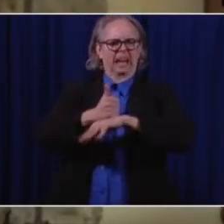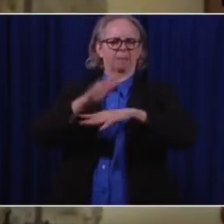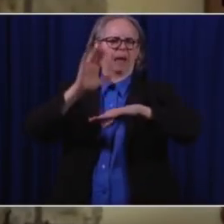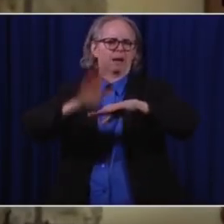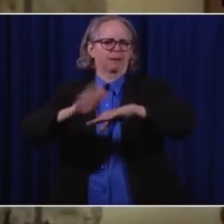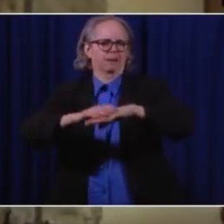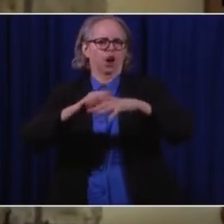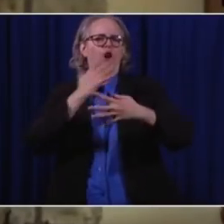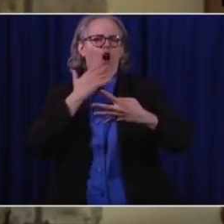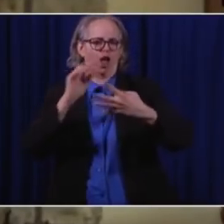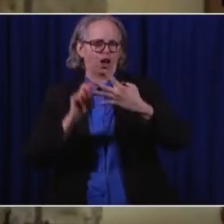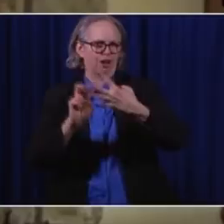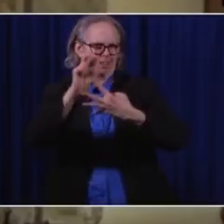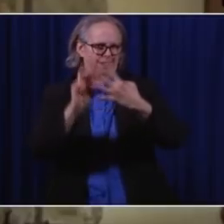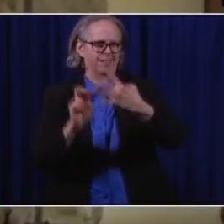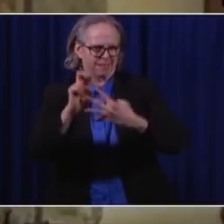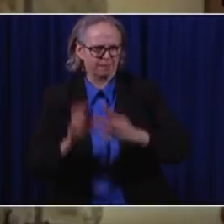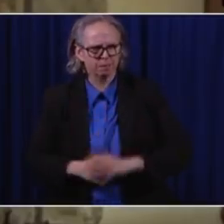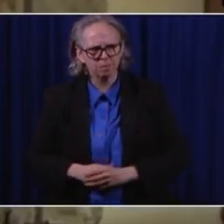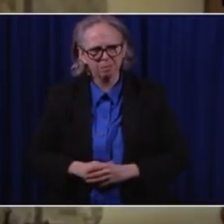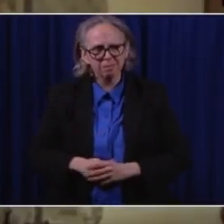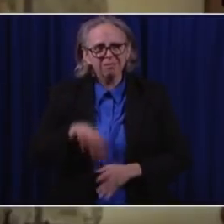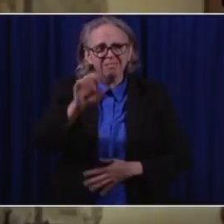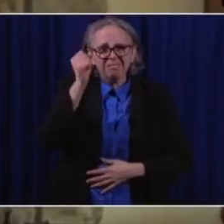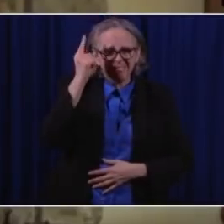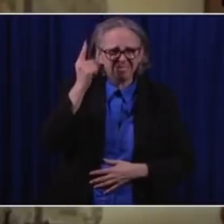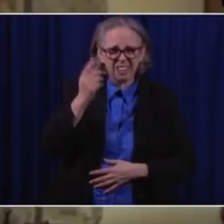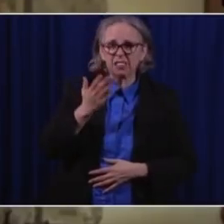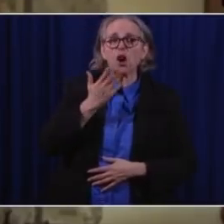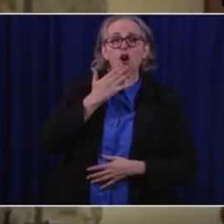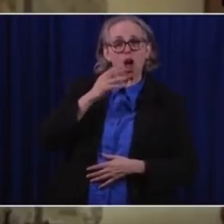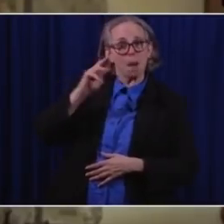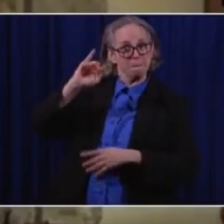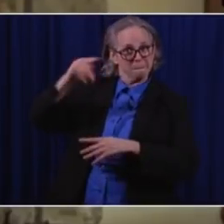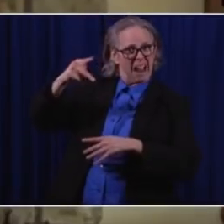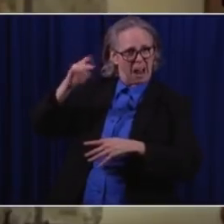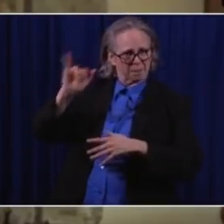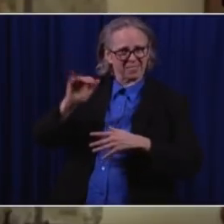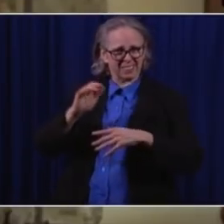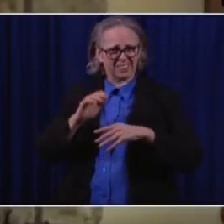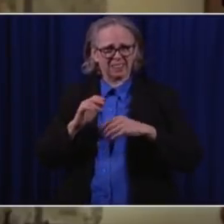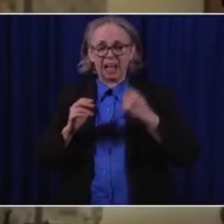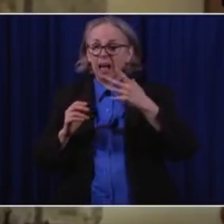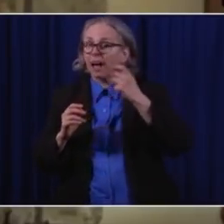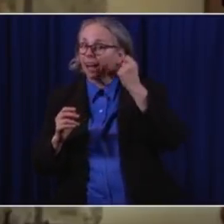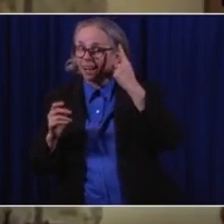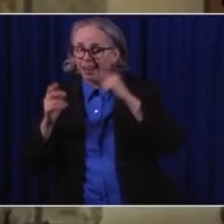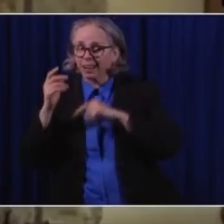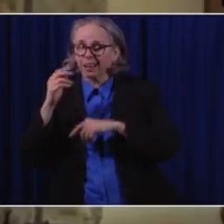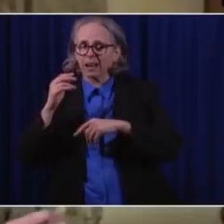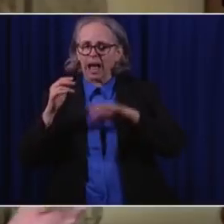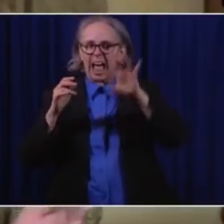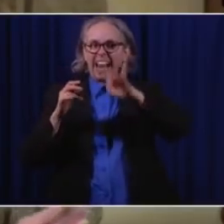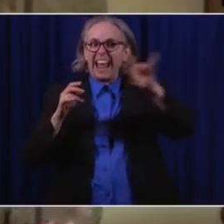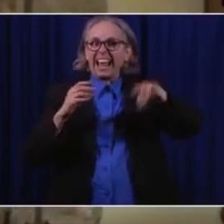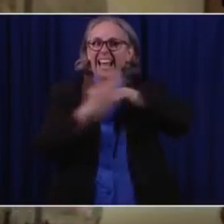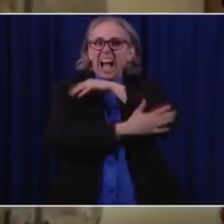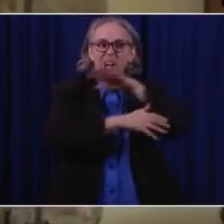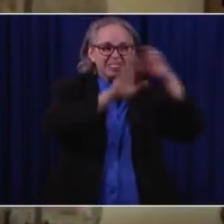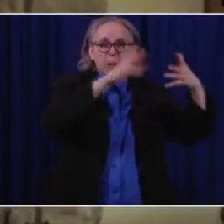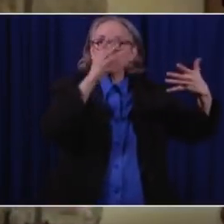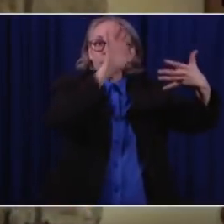purple. You need to look at the rate. And if you're a school district, you may even want to look down at